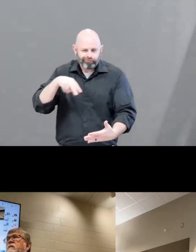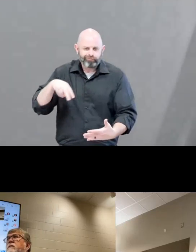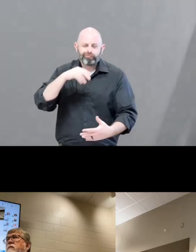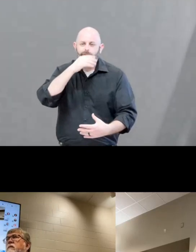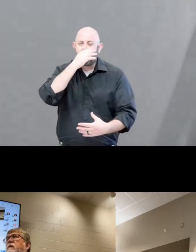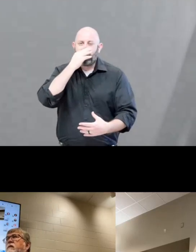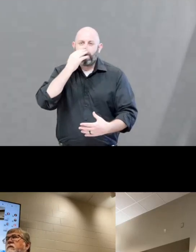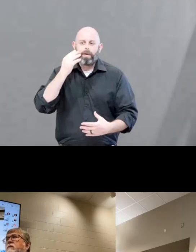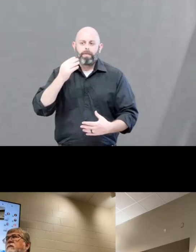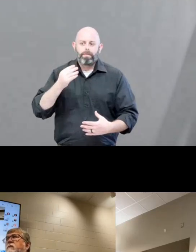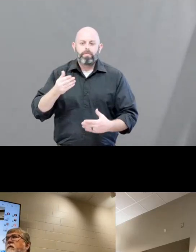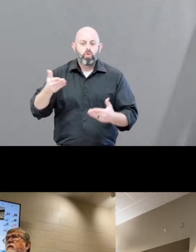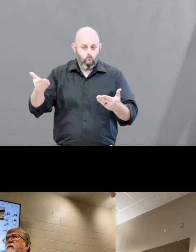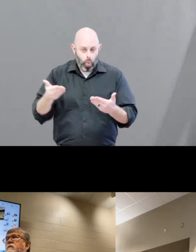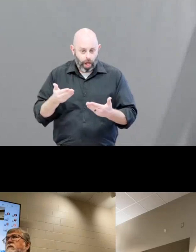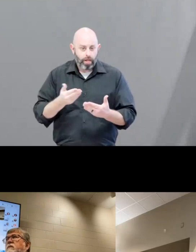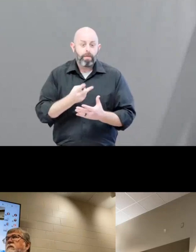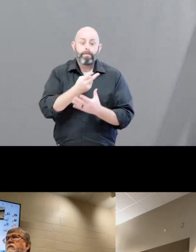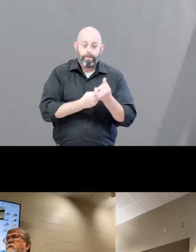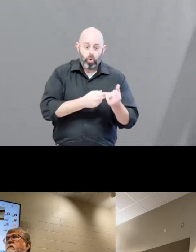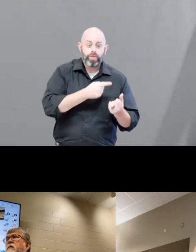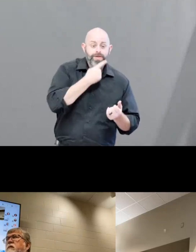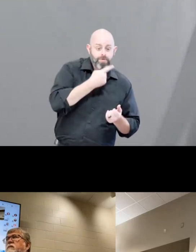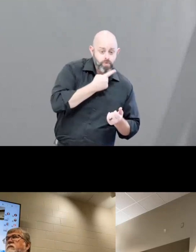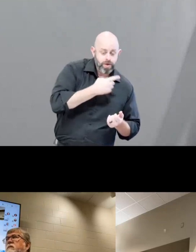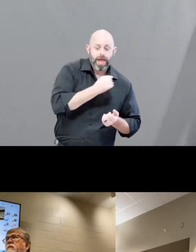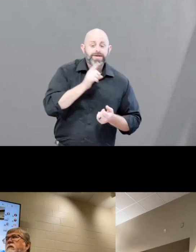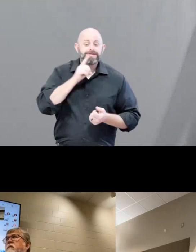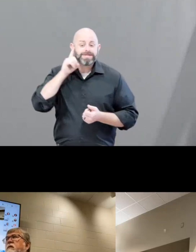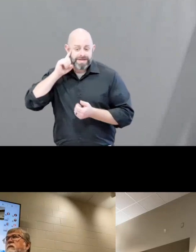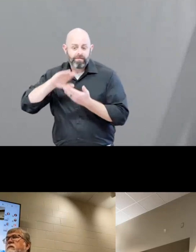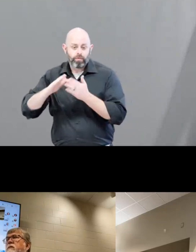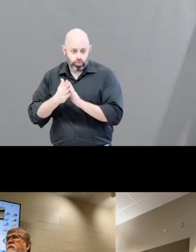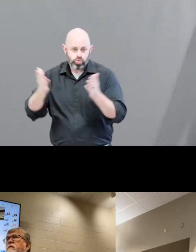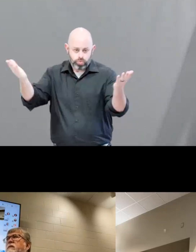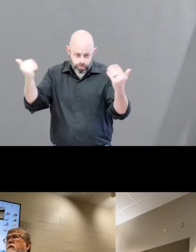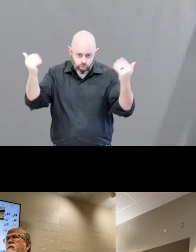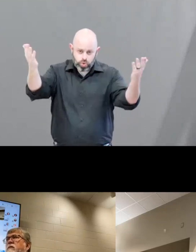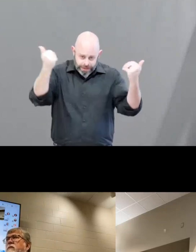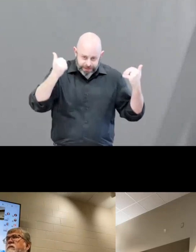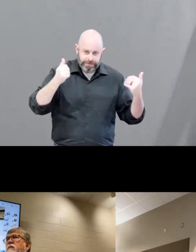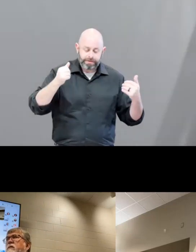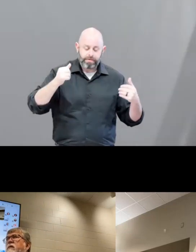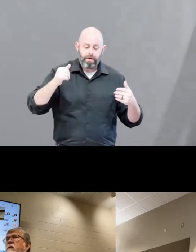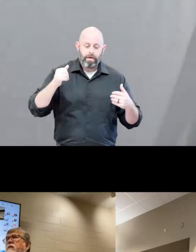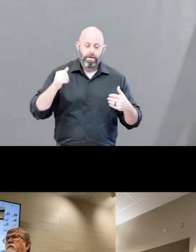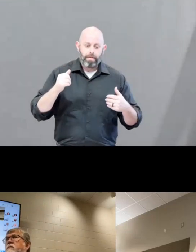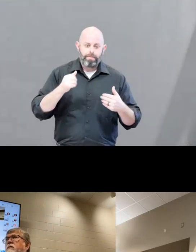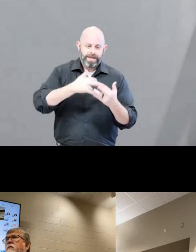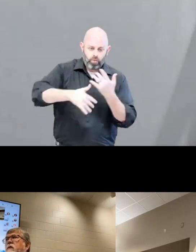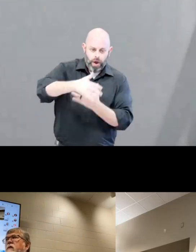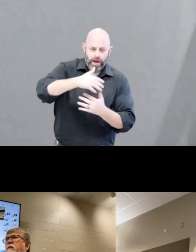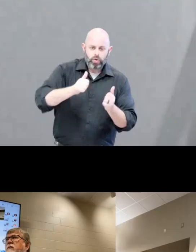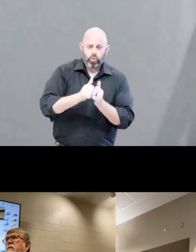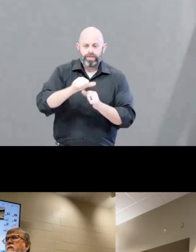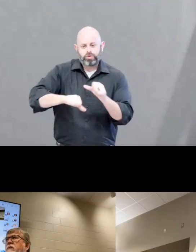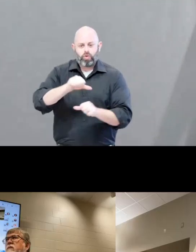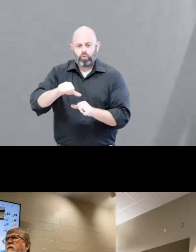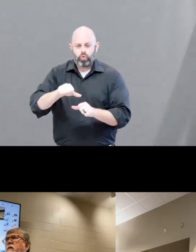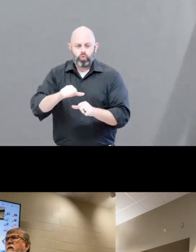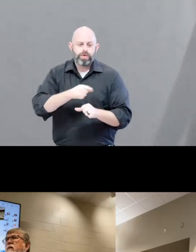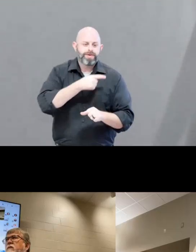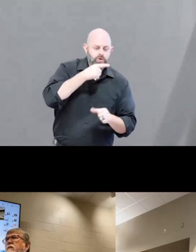welcoming both the hearing and the deaf communities to come and interact with one